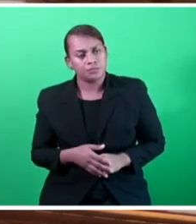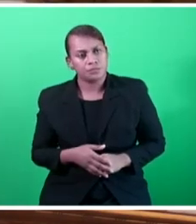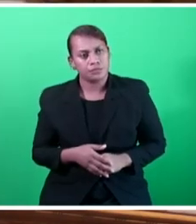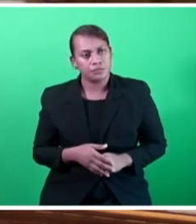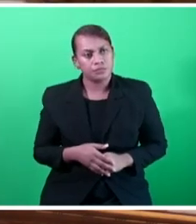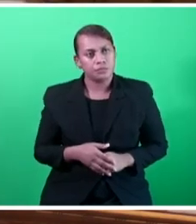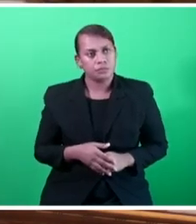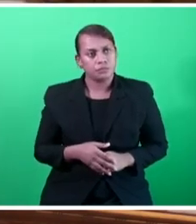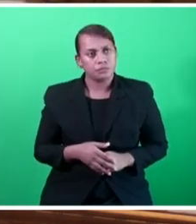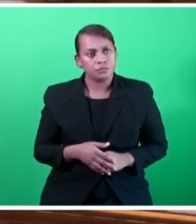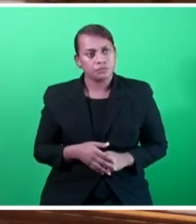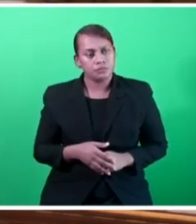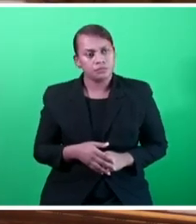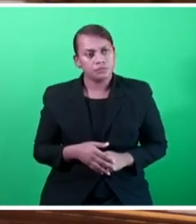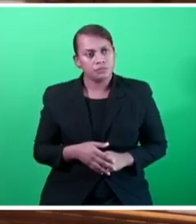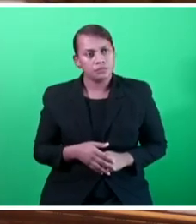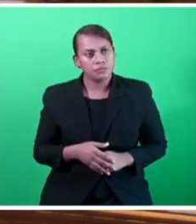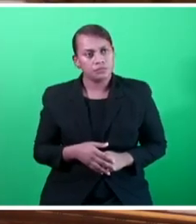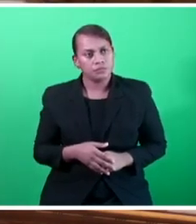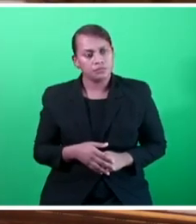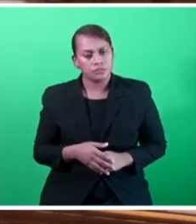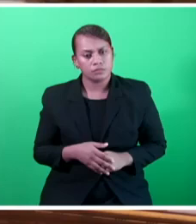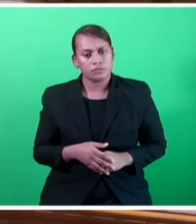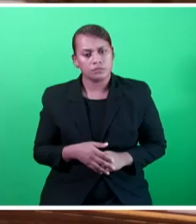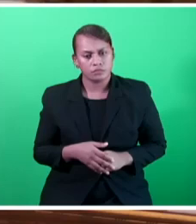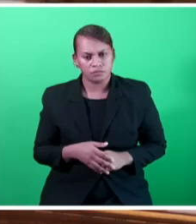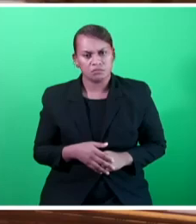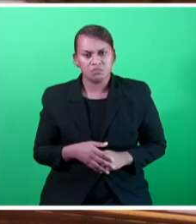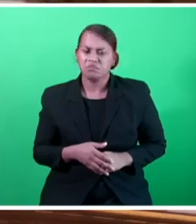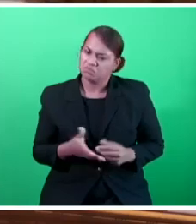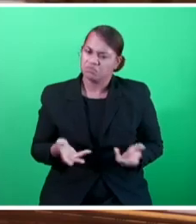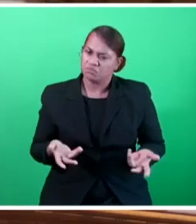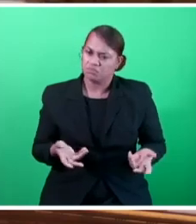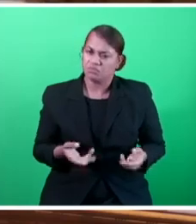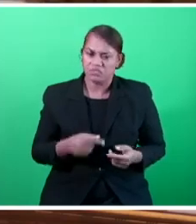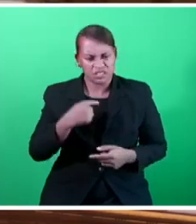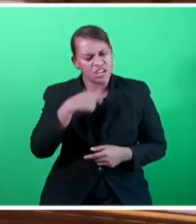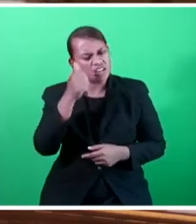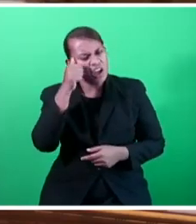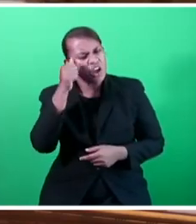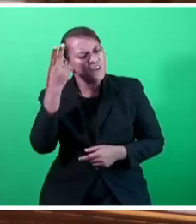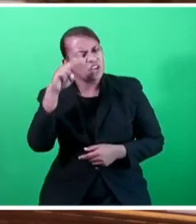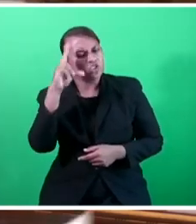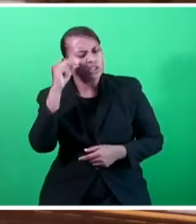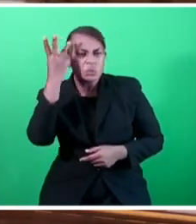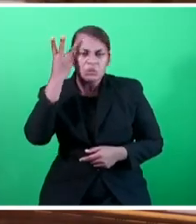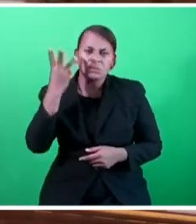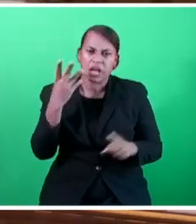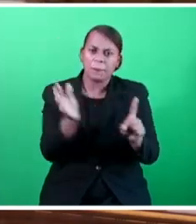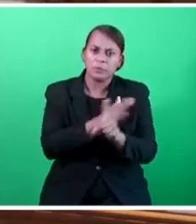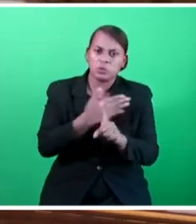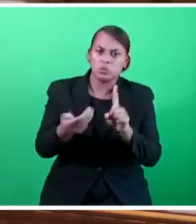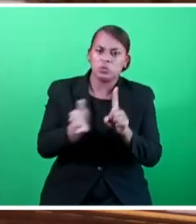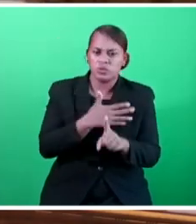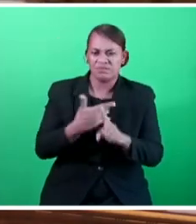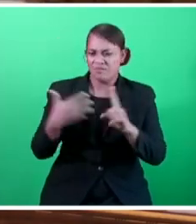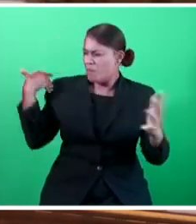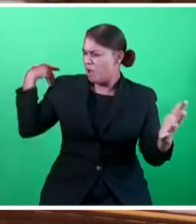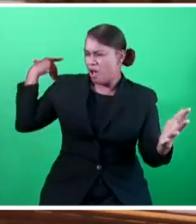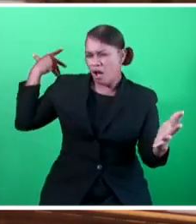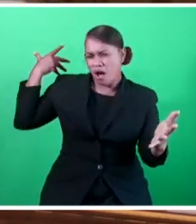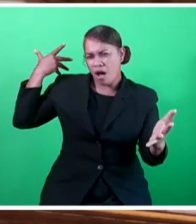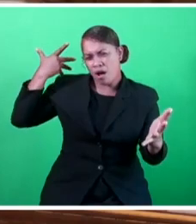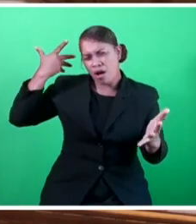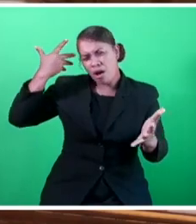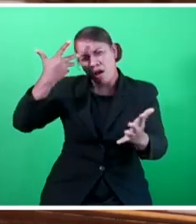She knows that Fijian women have been sexually abused long before anyone in Fiji gained access to the